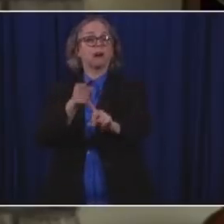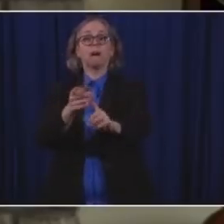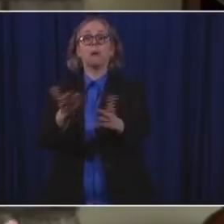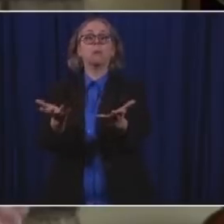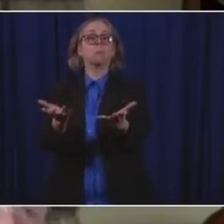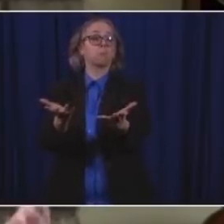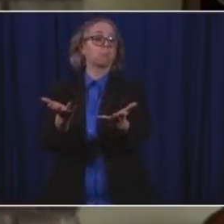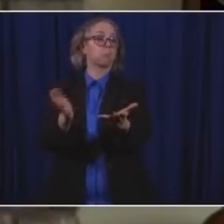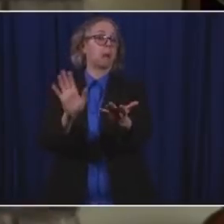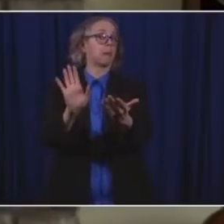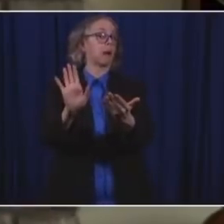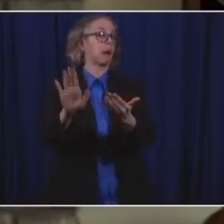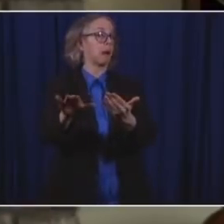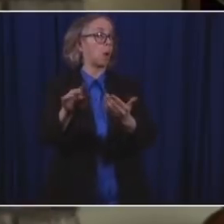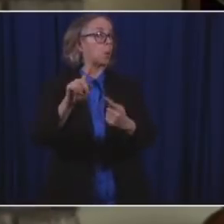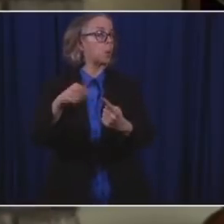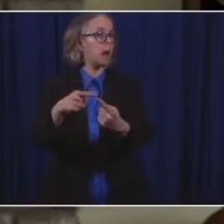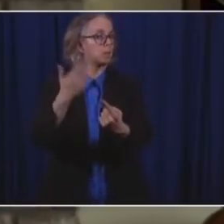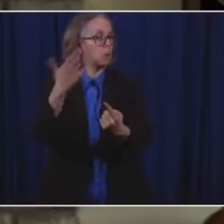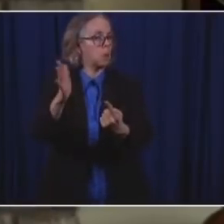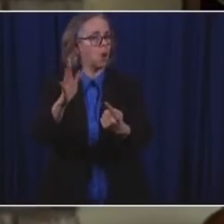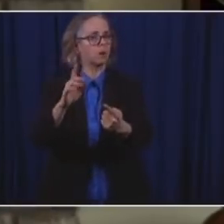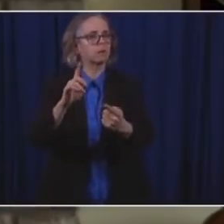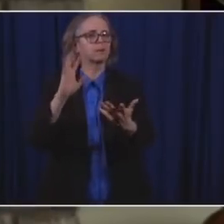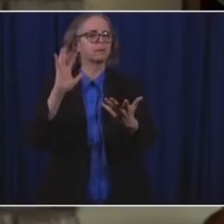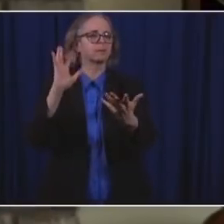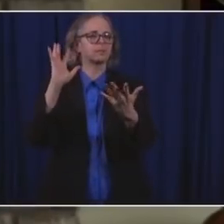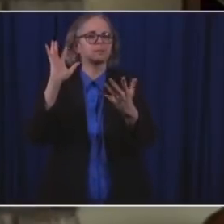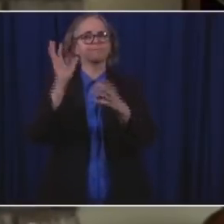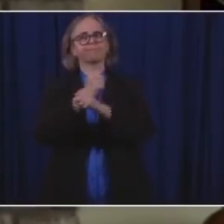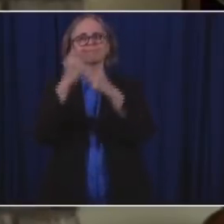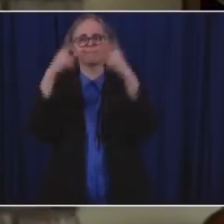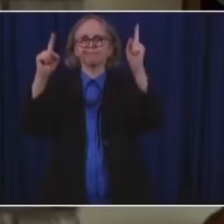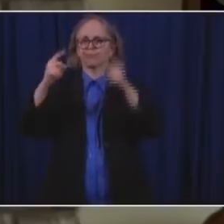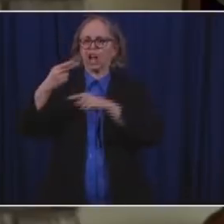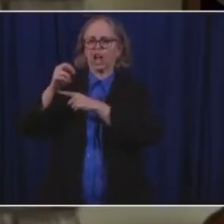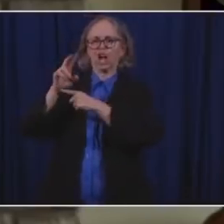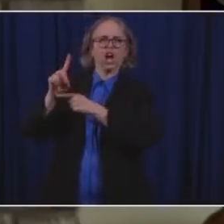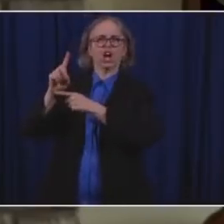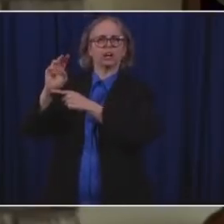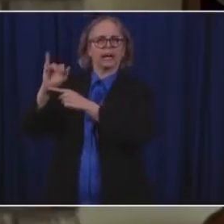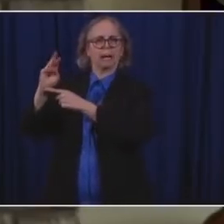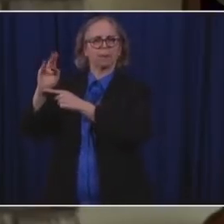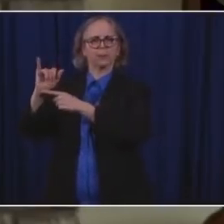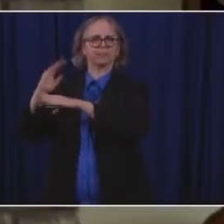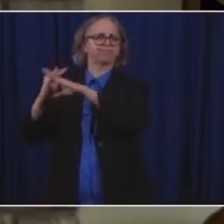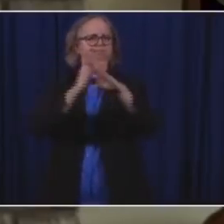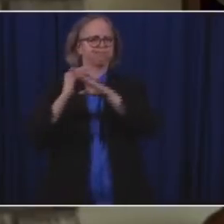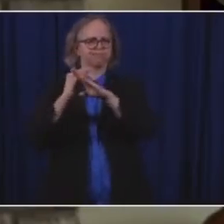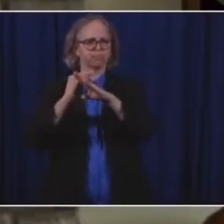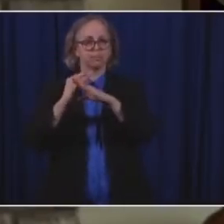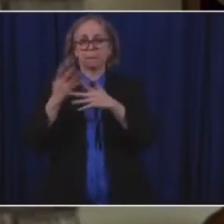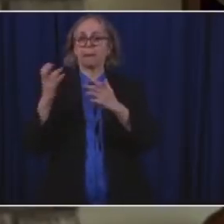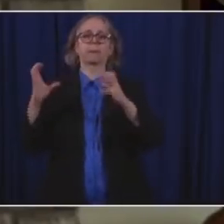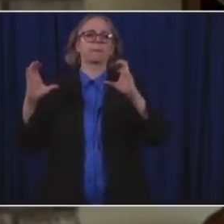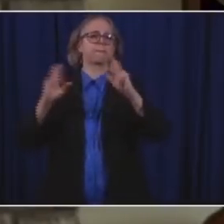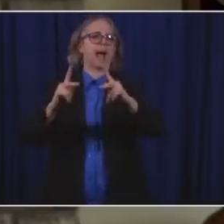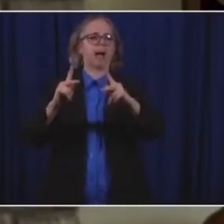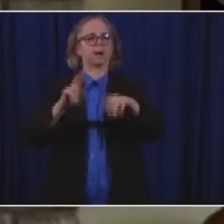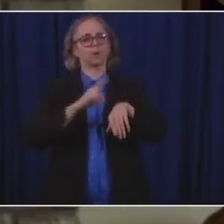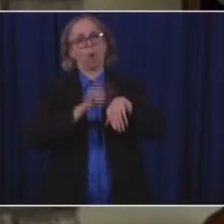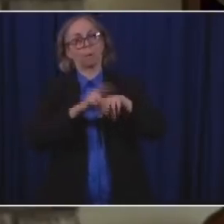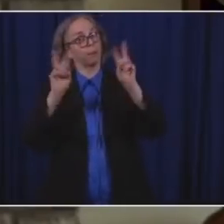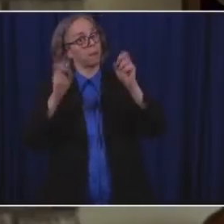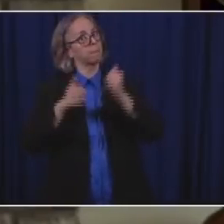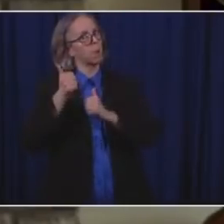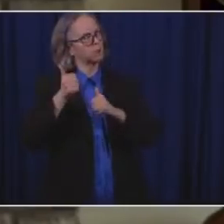we will achieve the herd immunity. And at that point, life will get back to mostly normal. But, we don't want to